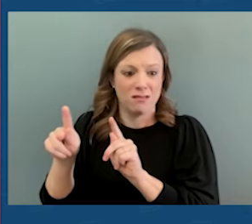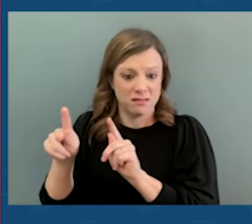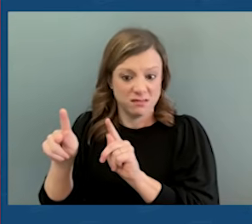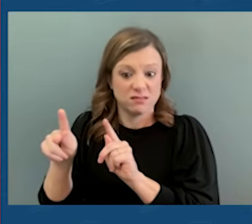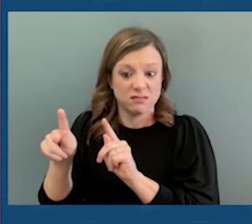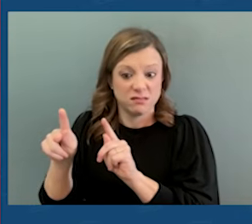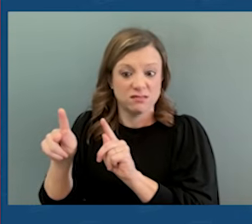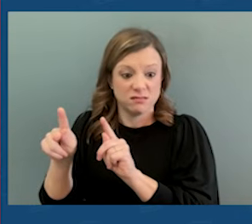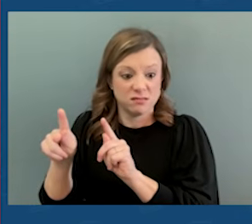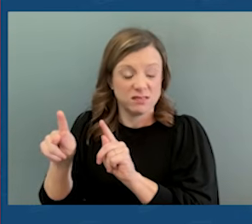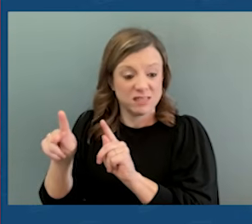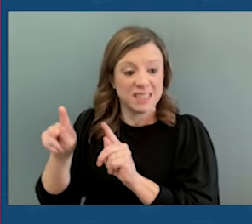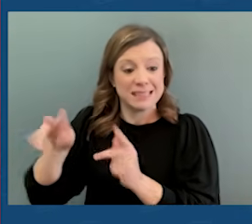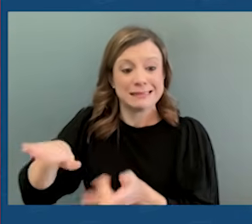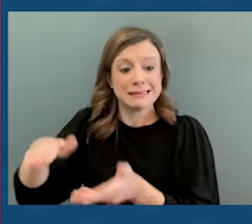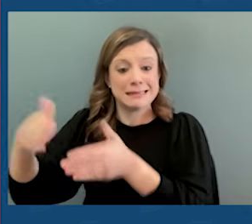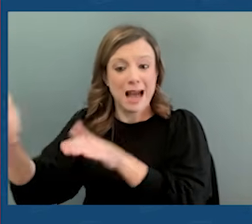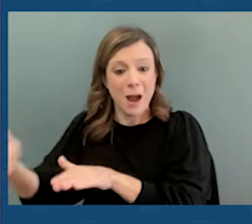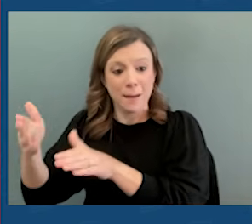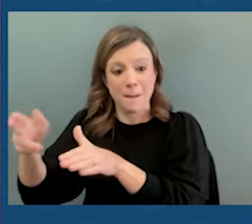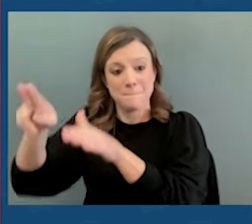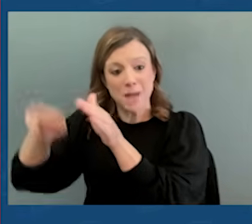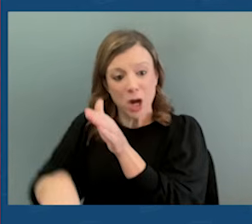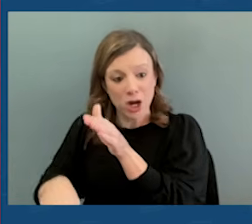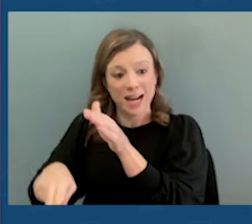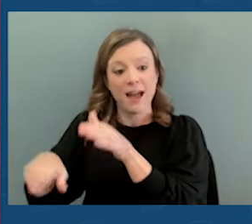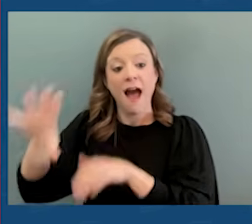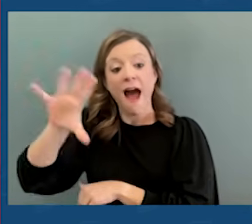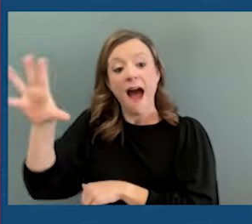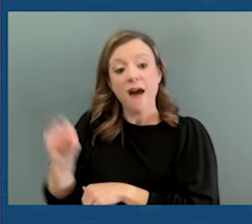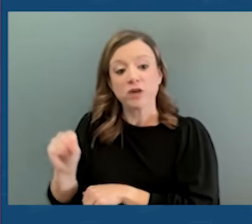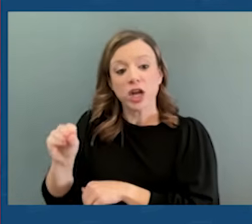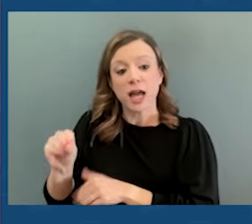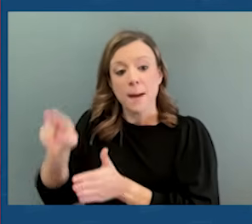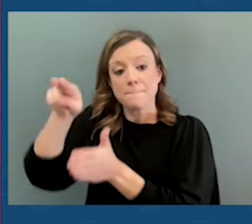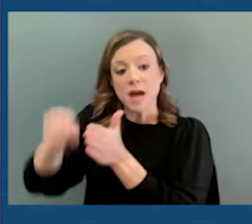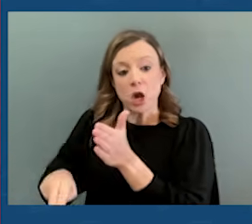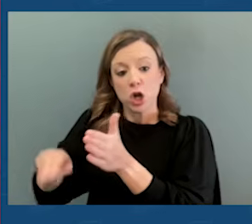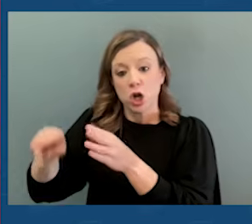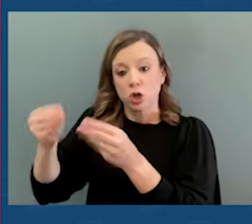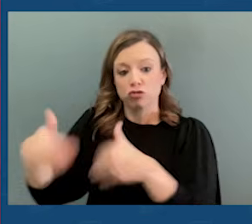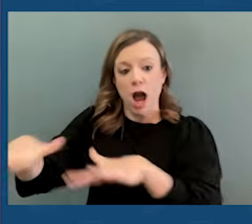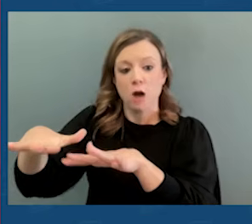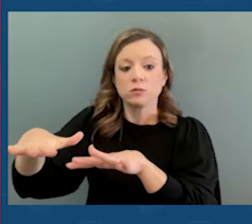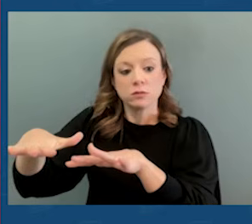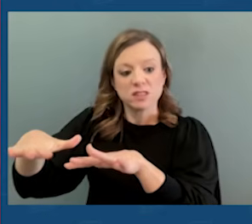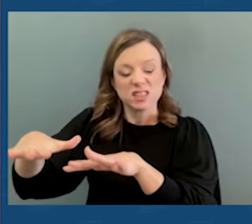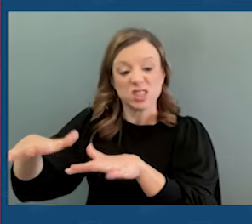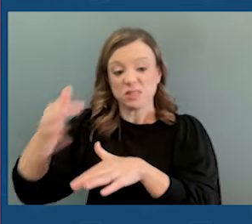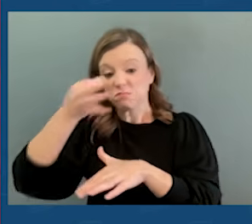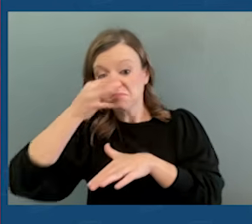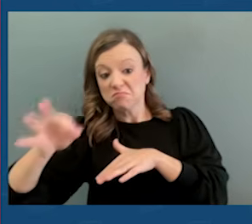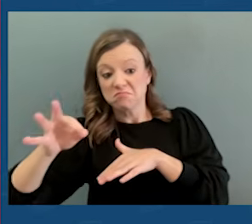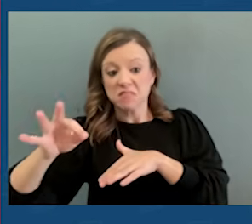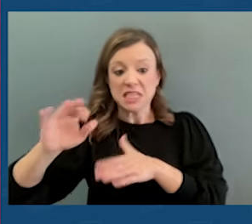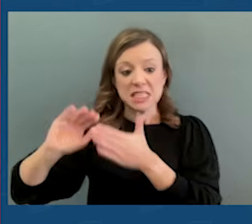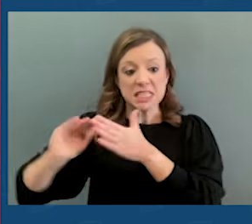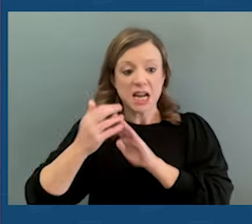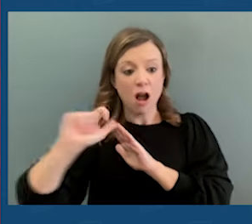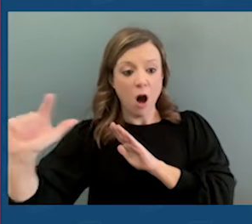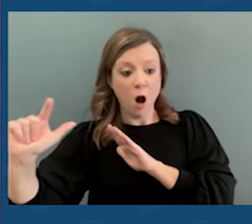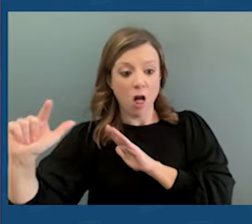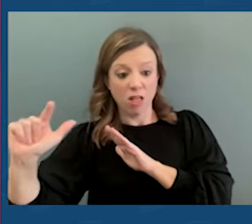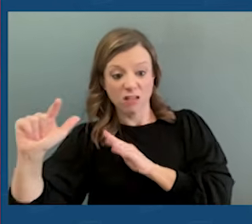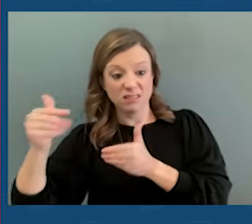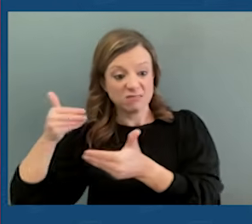died and were buried in the African burial ground just feet from City Hall, up from Broadway and the Stock Exchange. Think